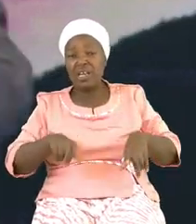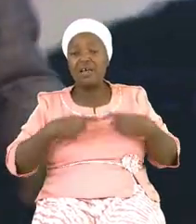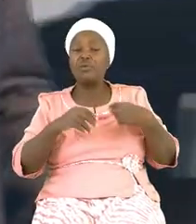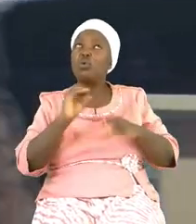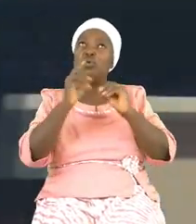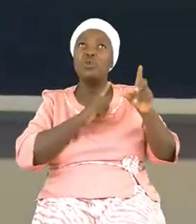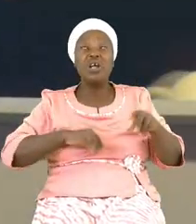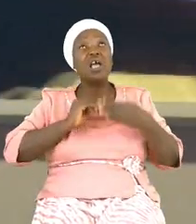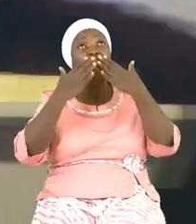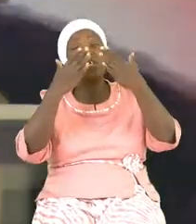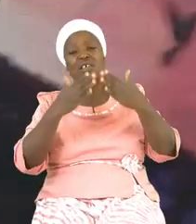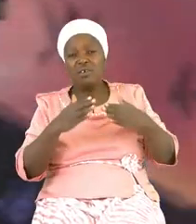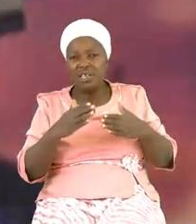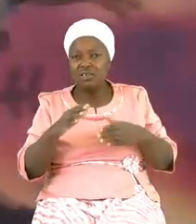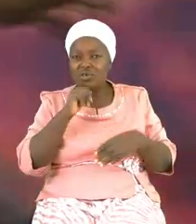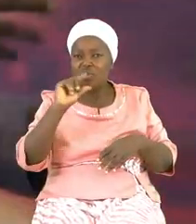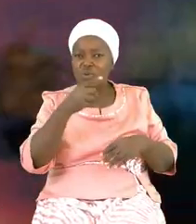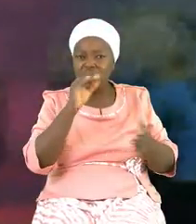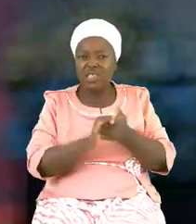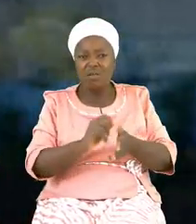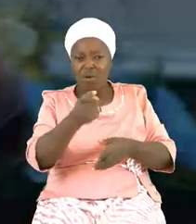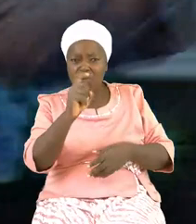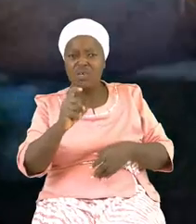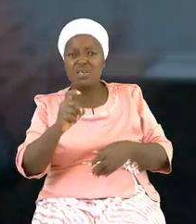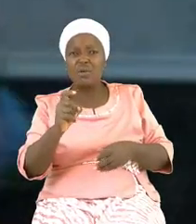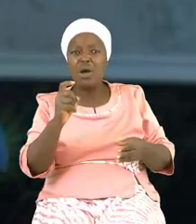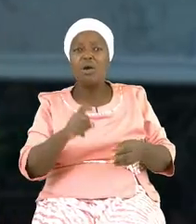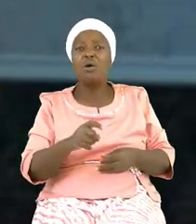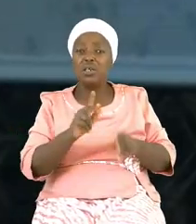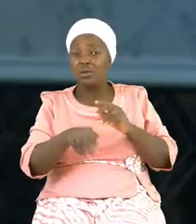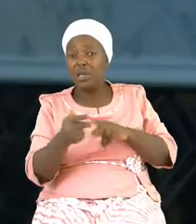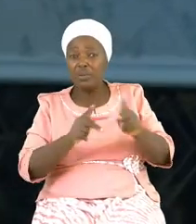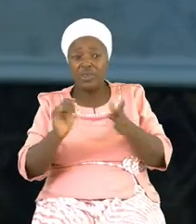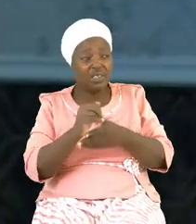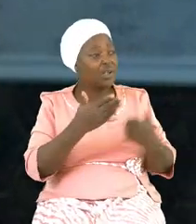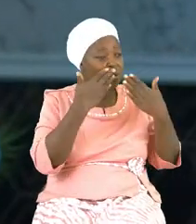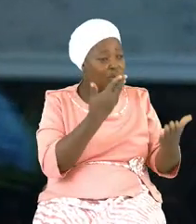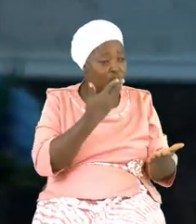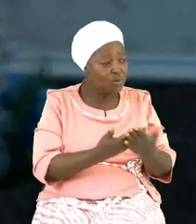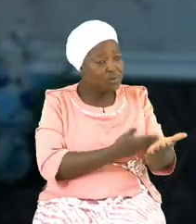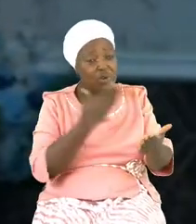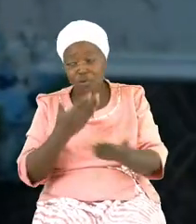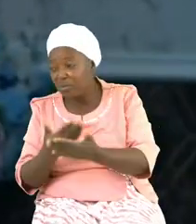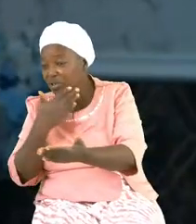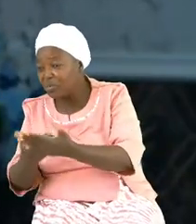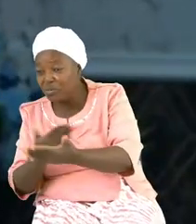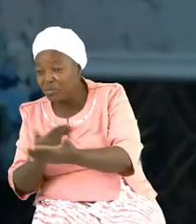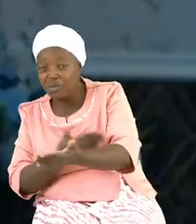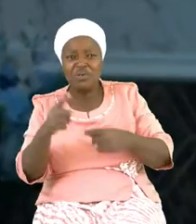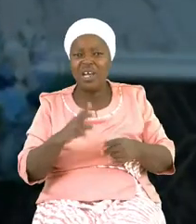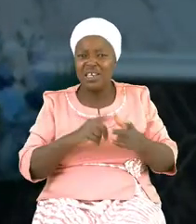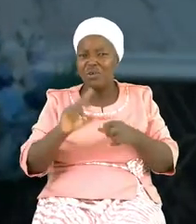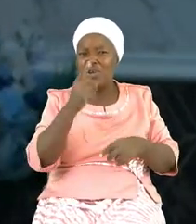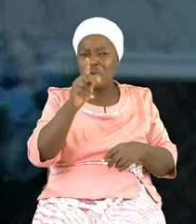that, 100 other people are saying good morning, good morning, good morning to you. Only one person, you are thankful. In